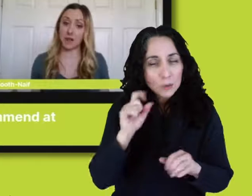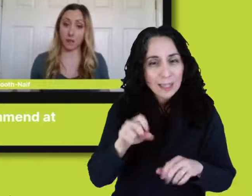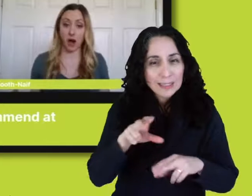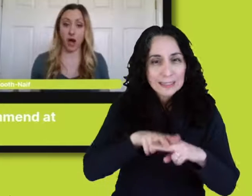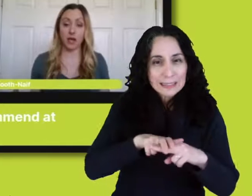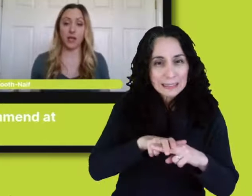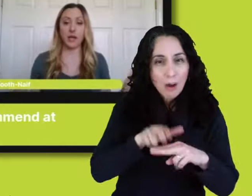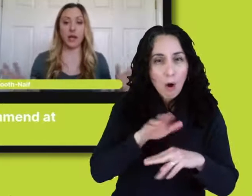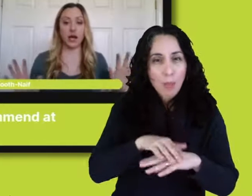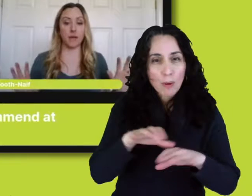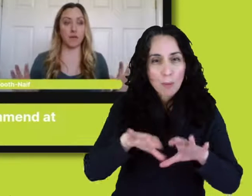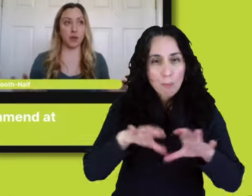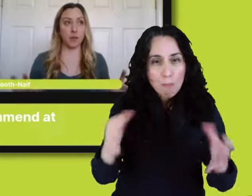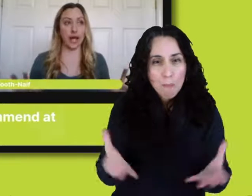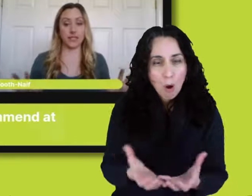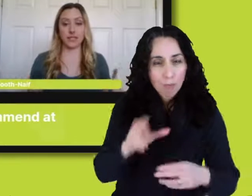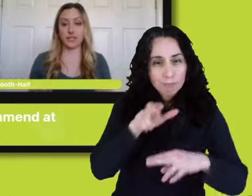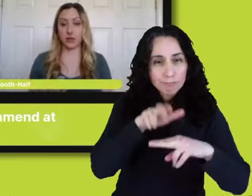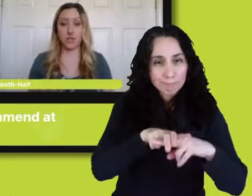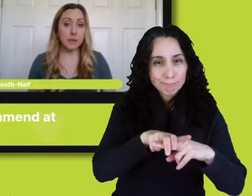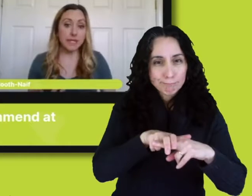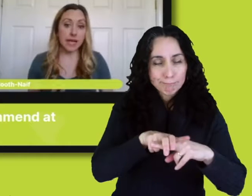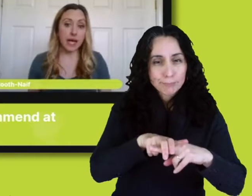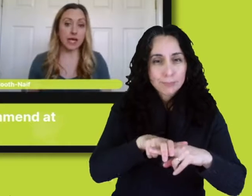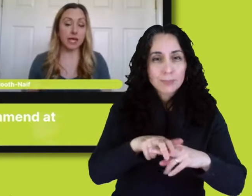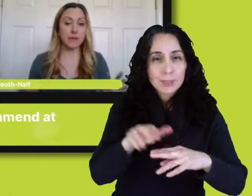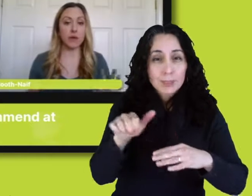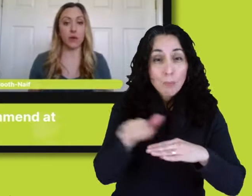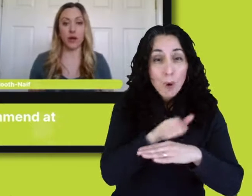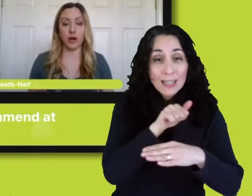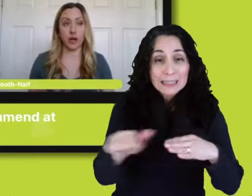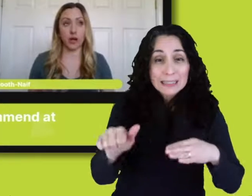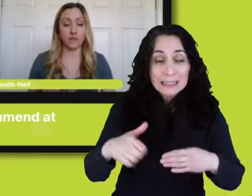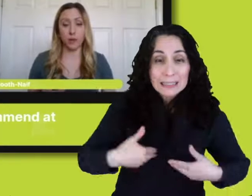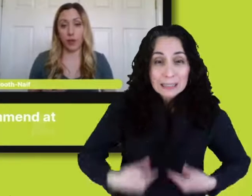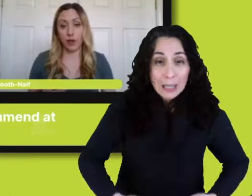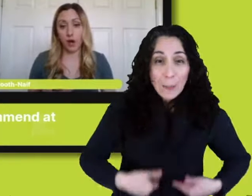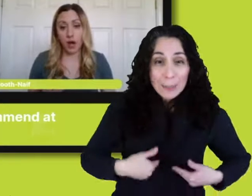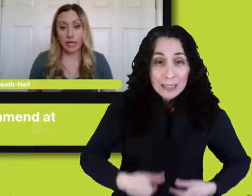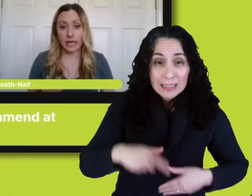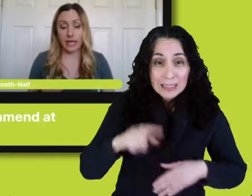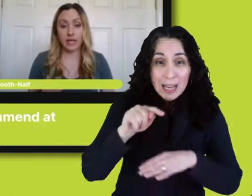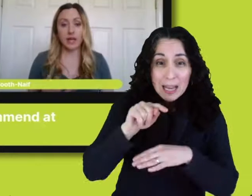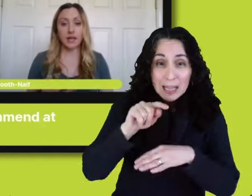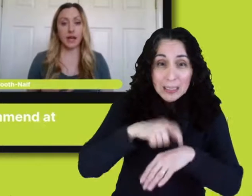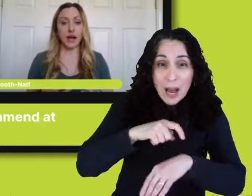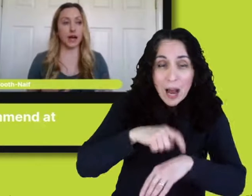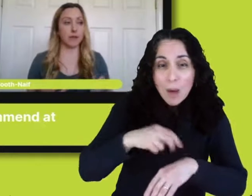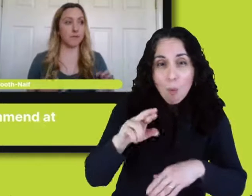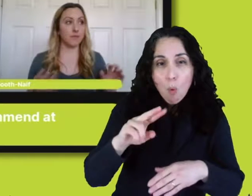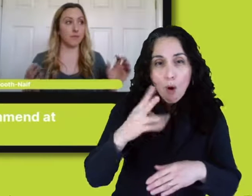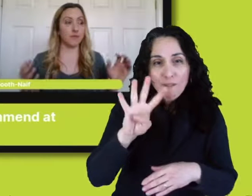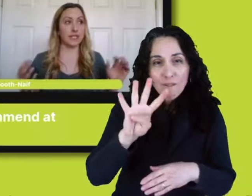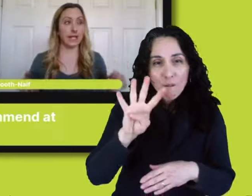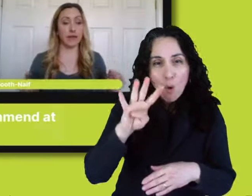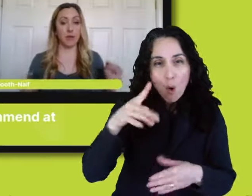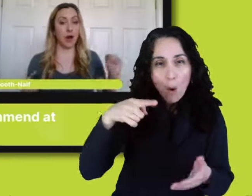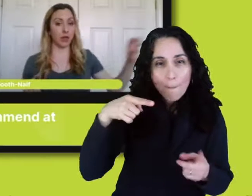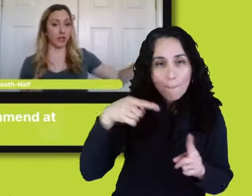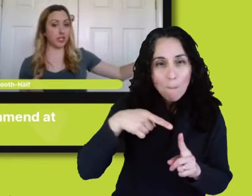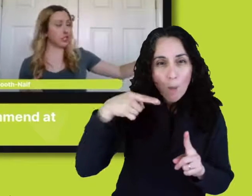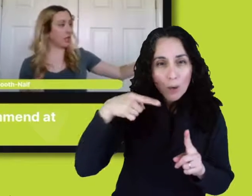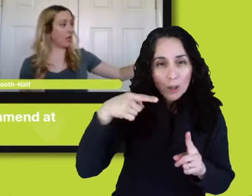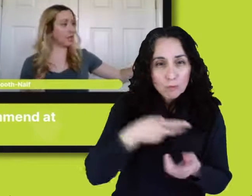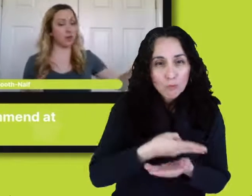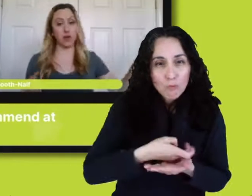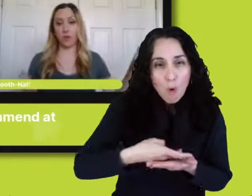to sit on the ball, you can practice, tummy time or 4-point crawling, sitting on the